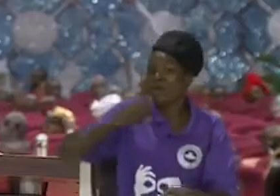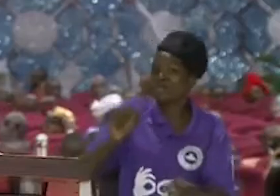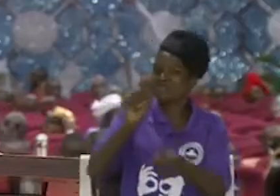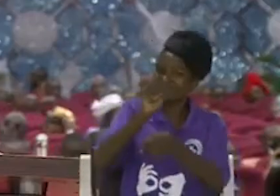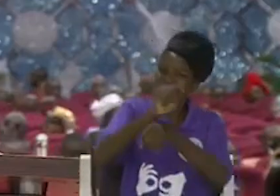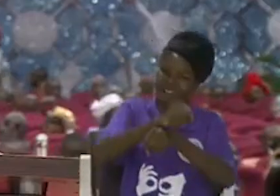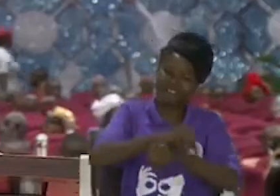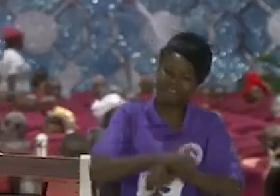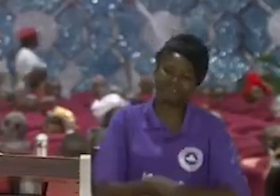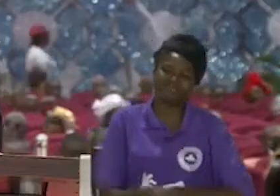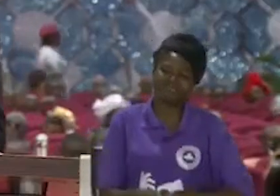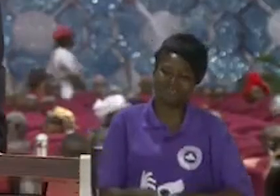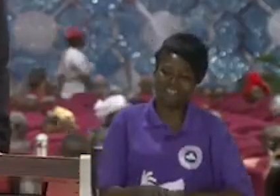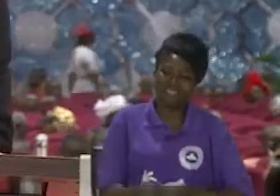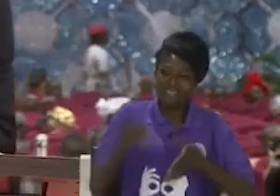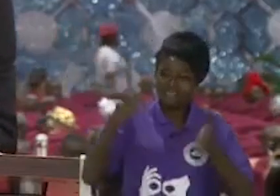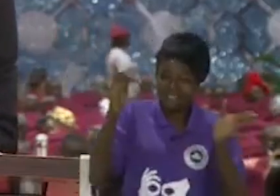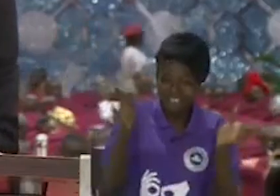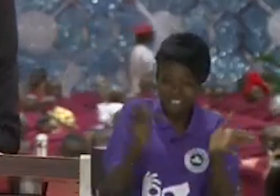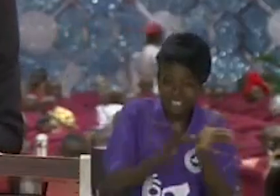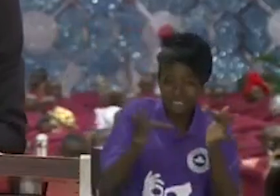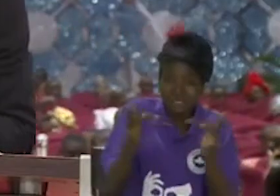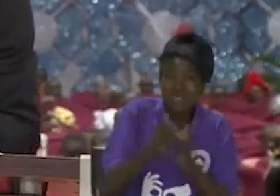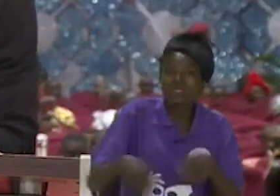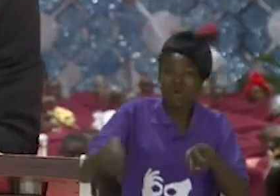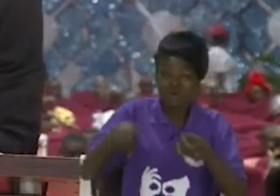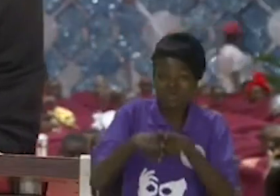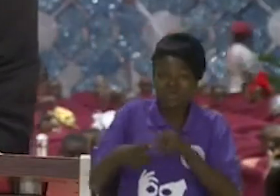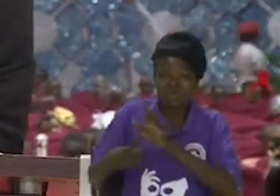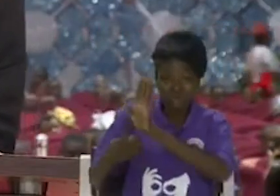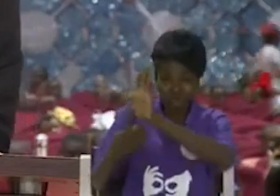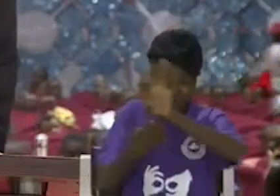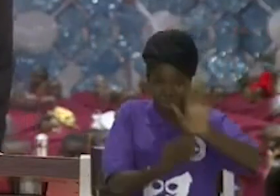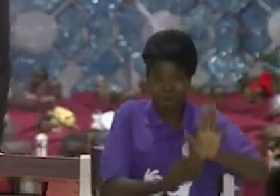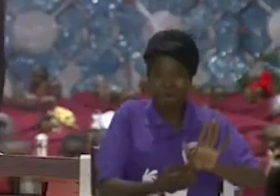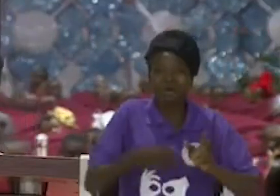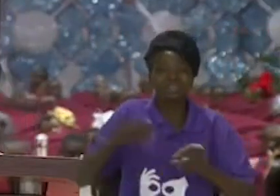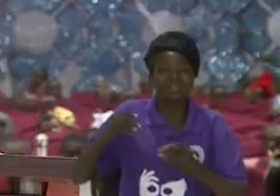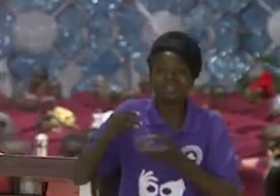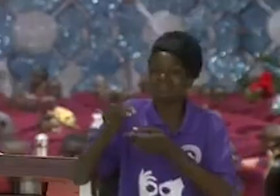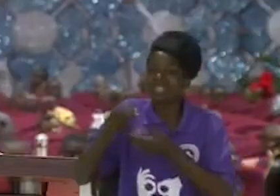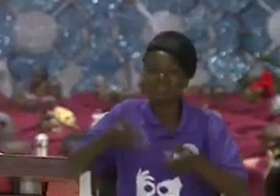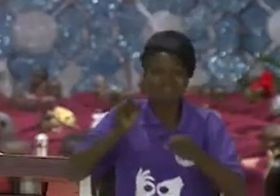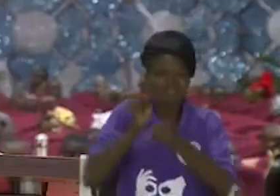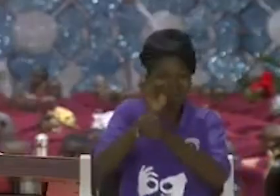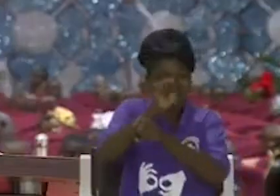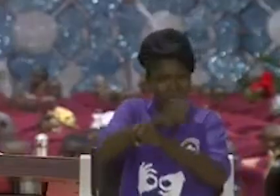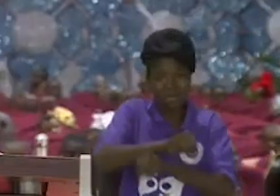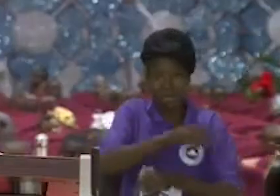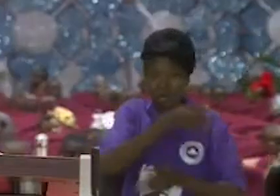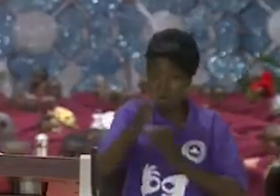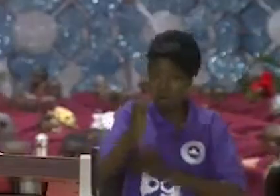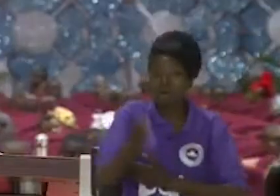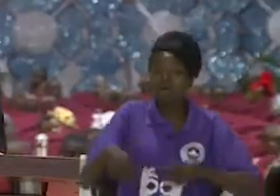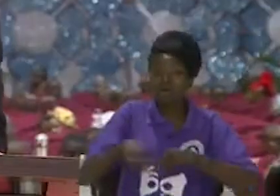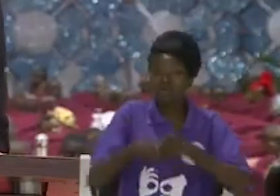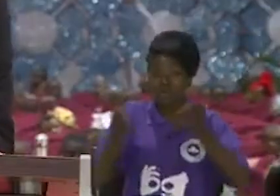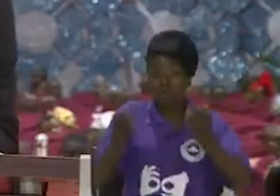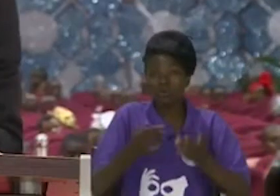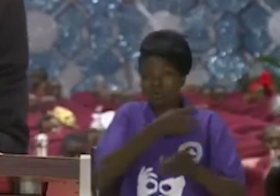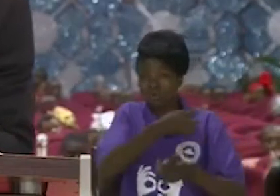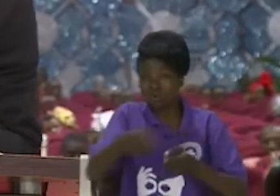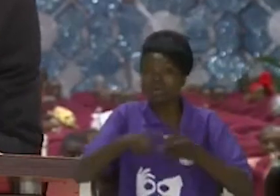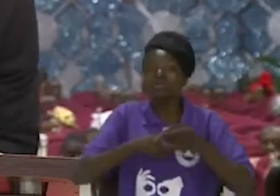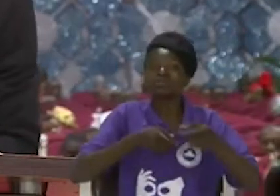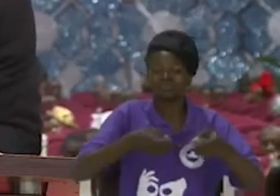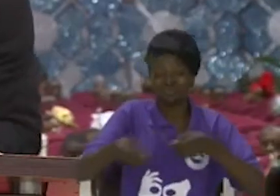So Jesus expressed ultimate submission, and the Father rewarded it with ultimate dominion. So for us to